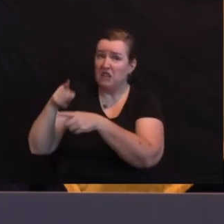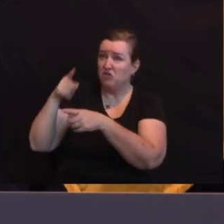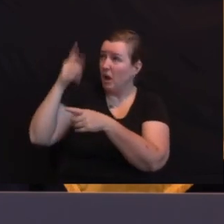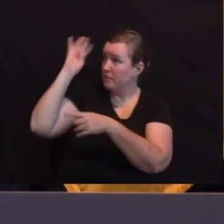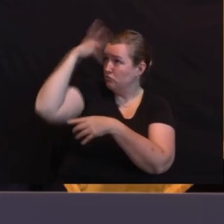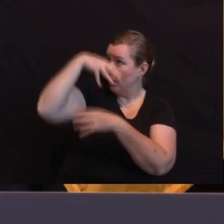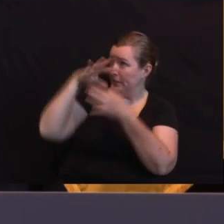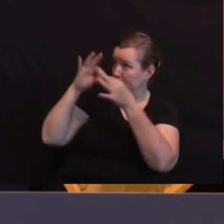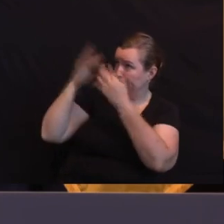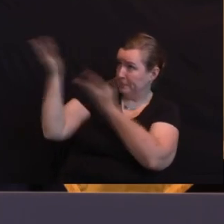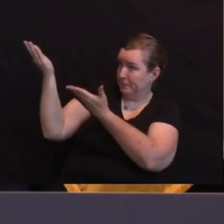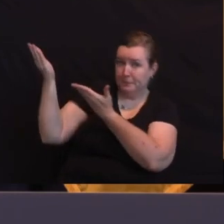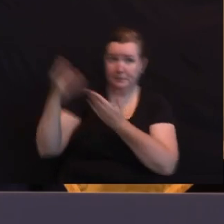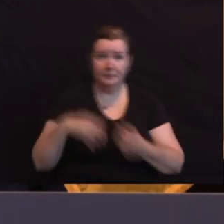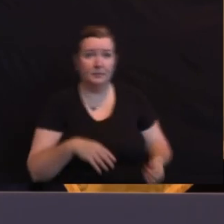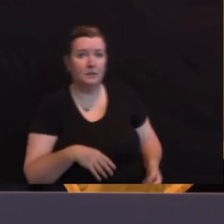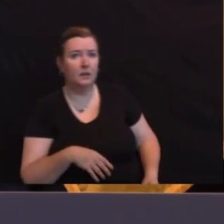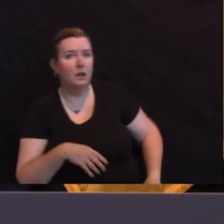My Lord.